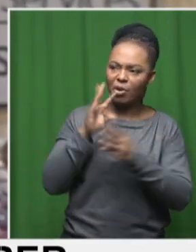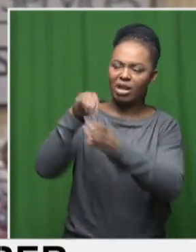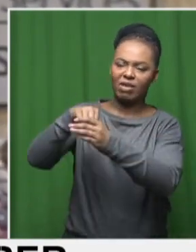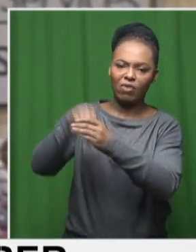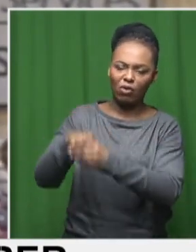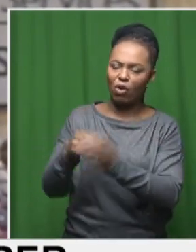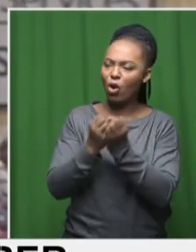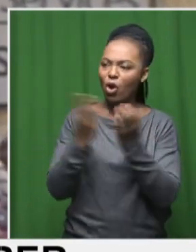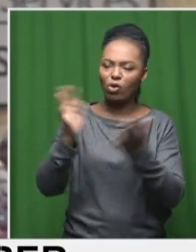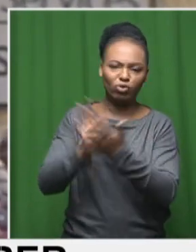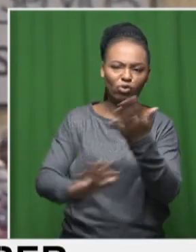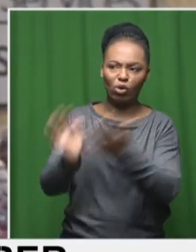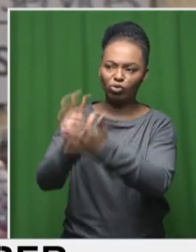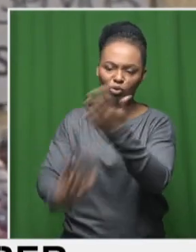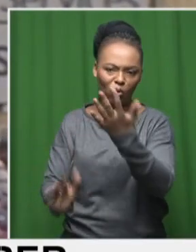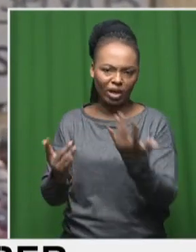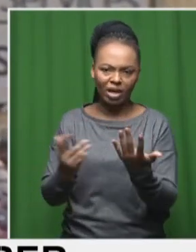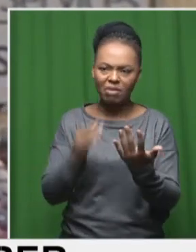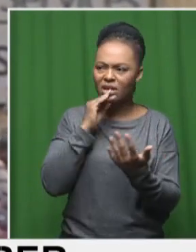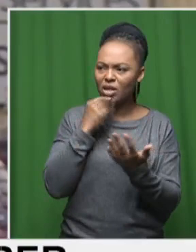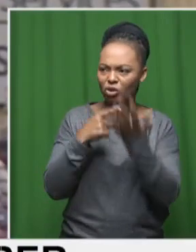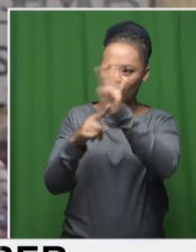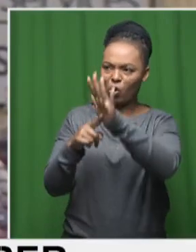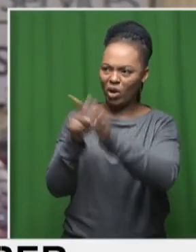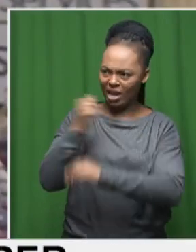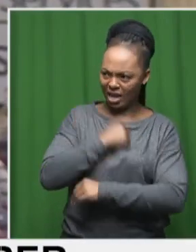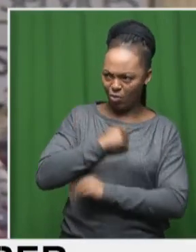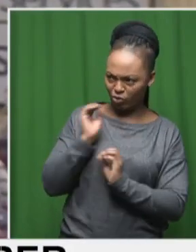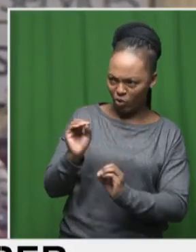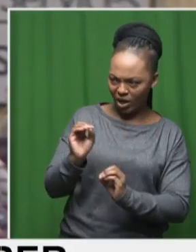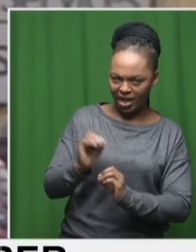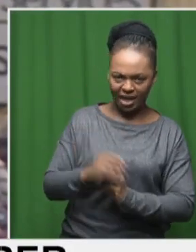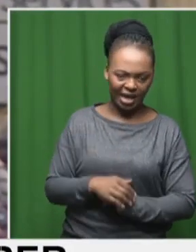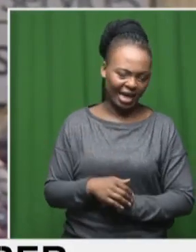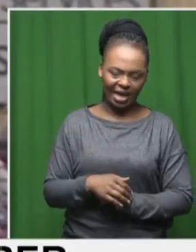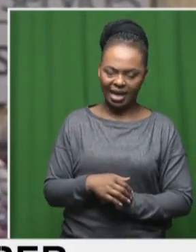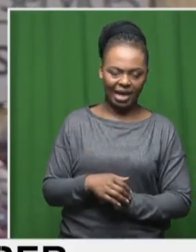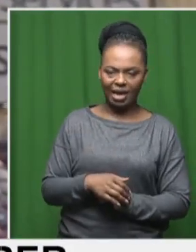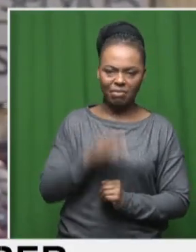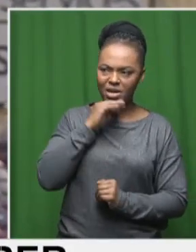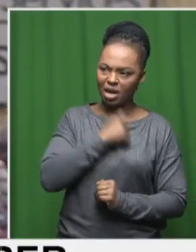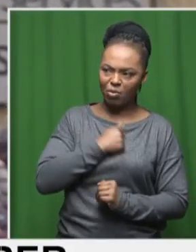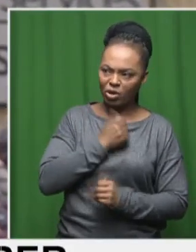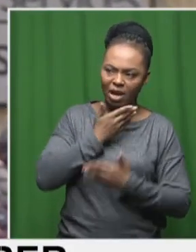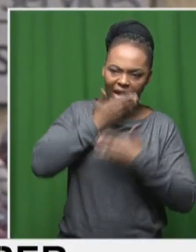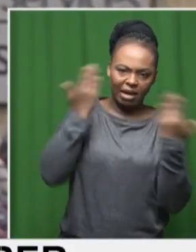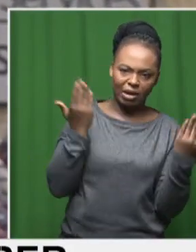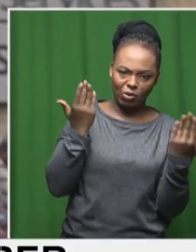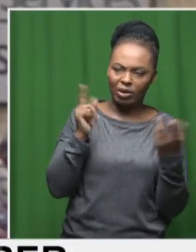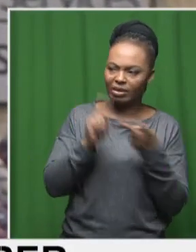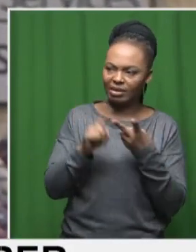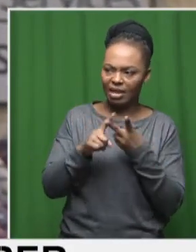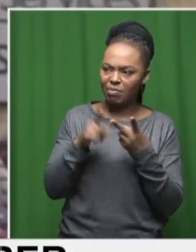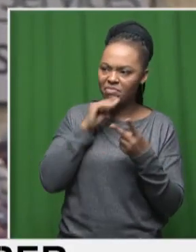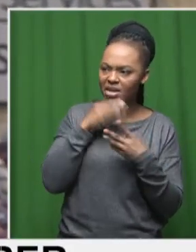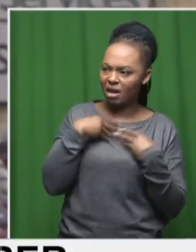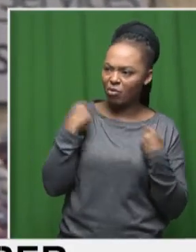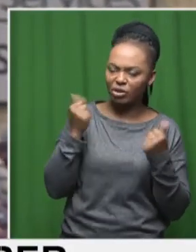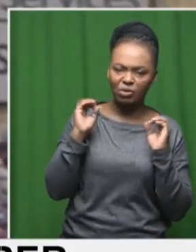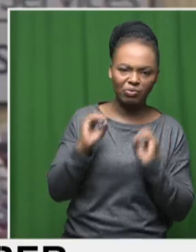that can't be an indication of somebody that's remorseful or going down that path of rehabilitation. So for that